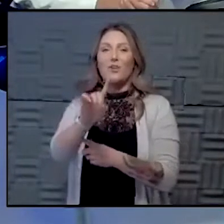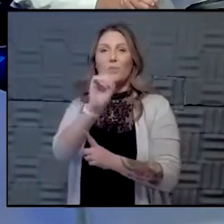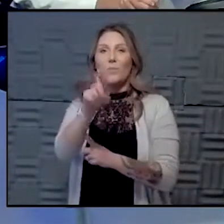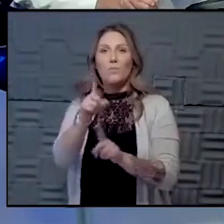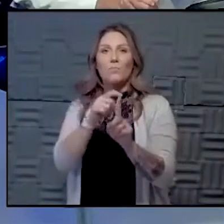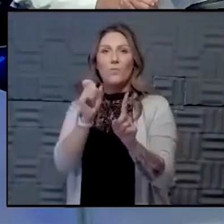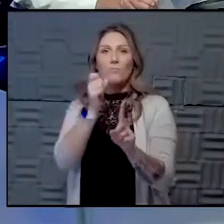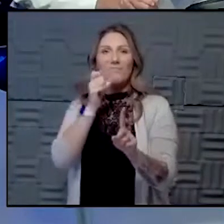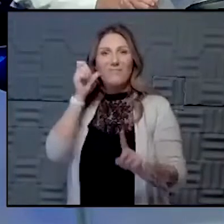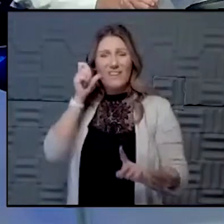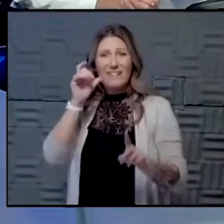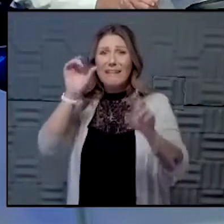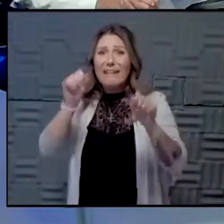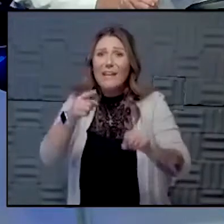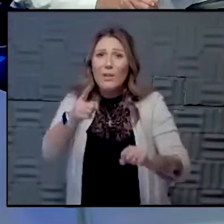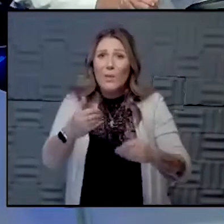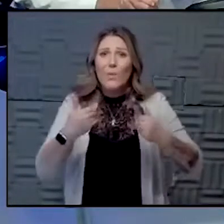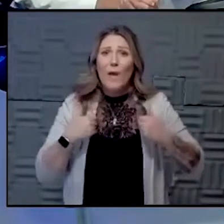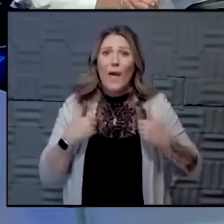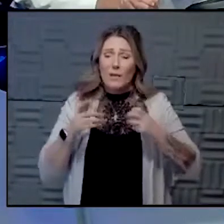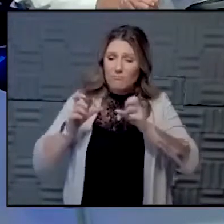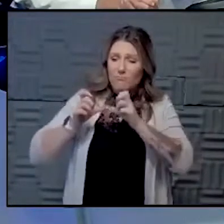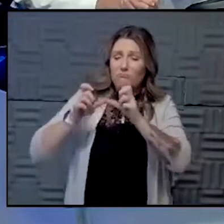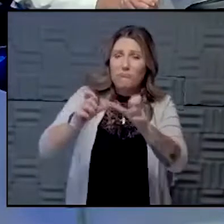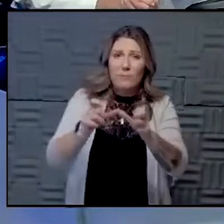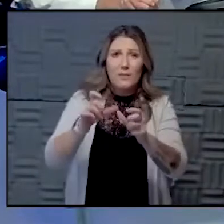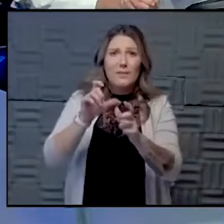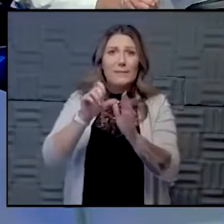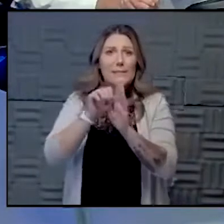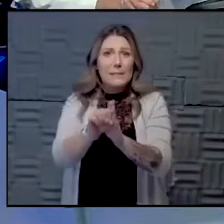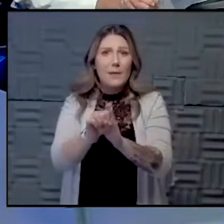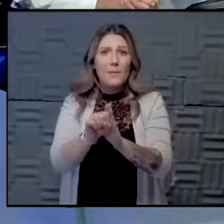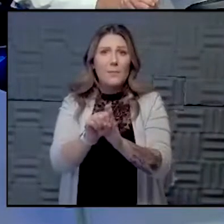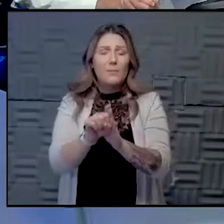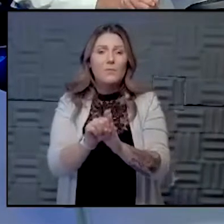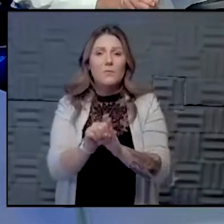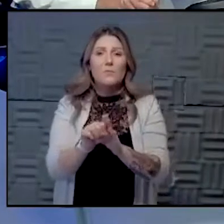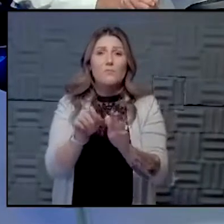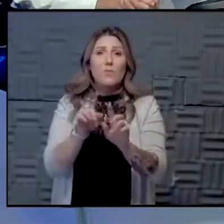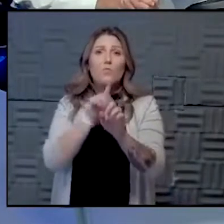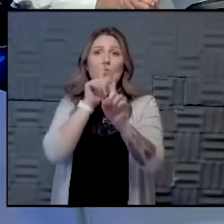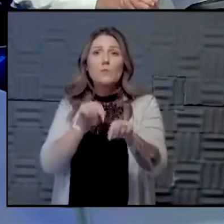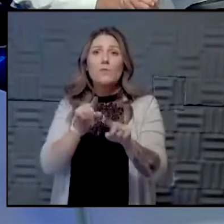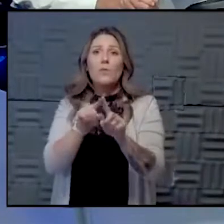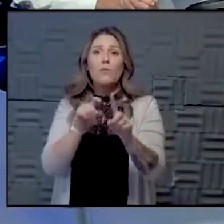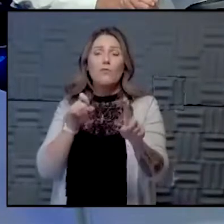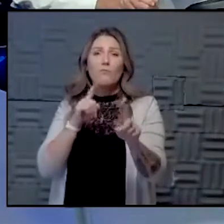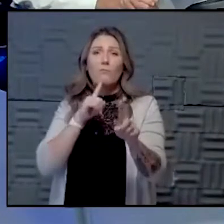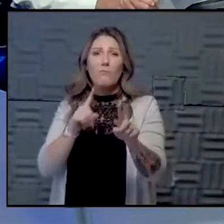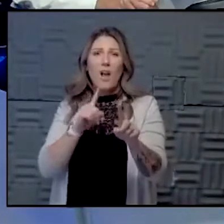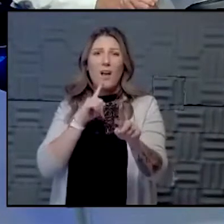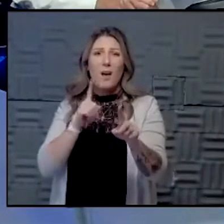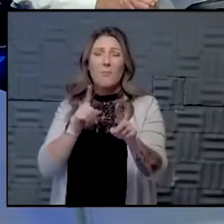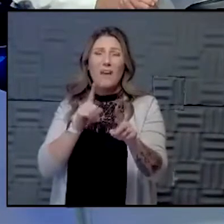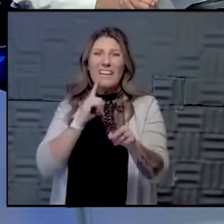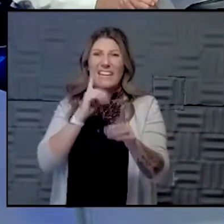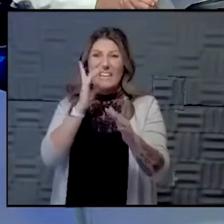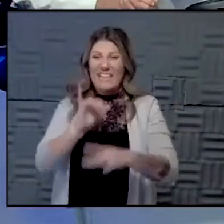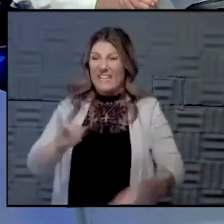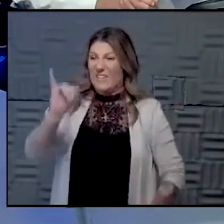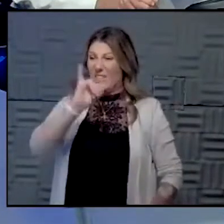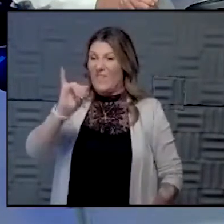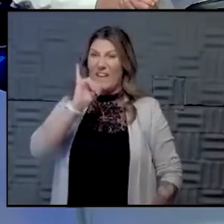yesterday. Can you have long hauler symptoms that result from breakthrough infections in